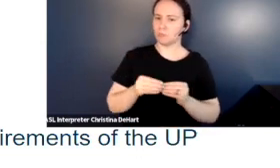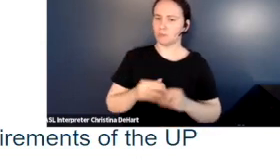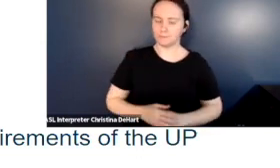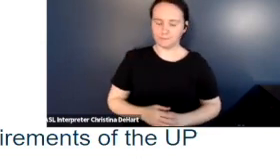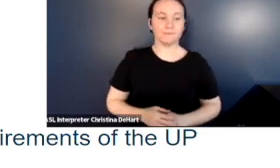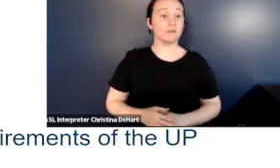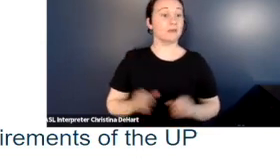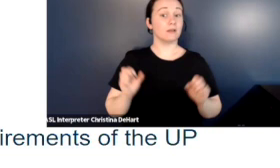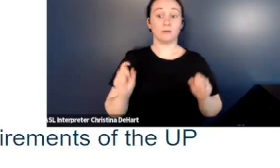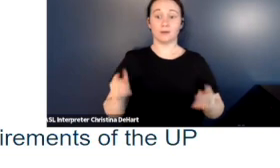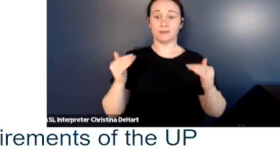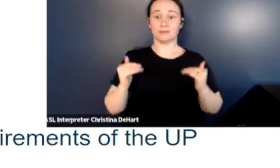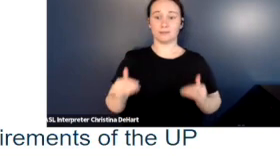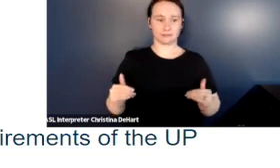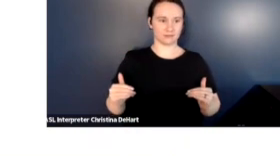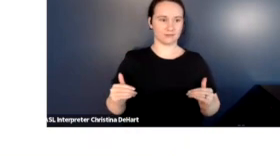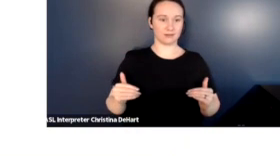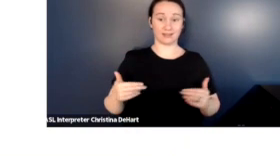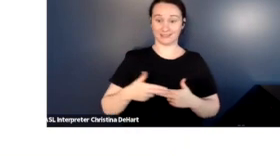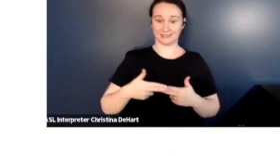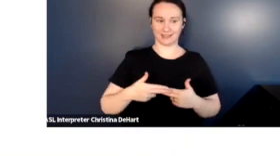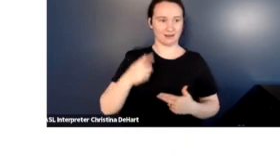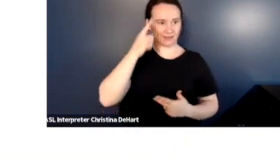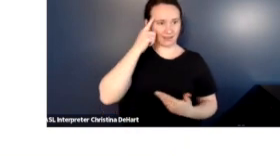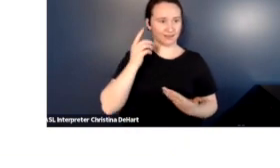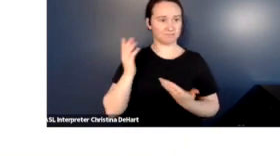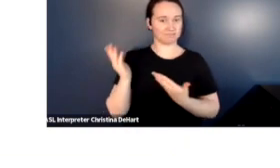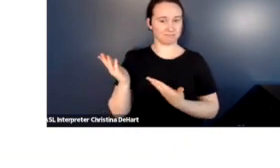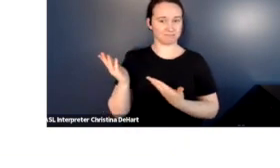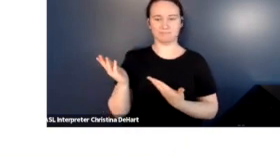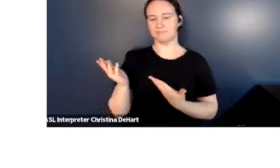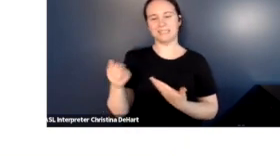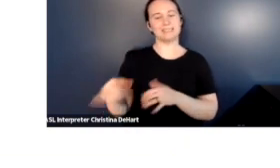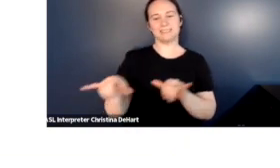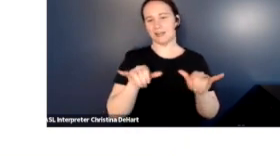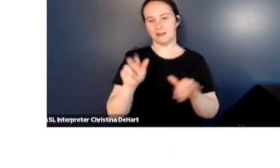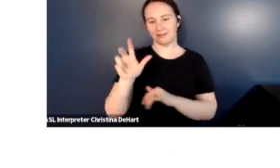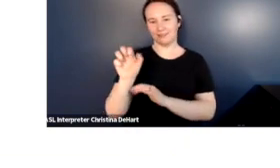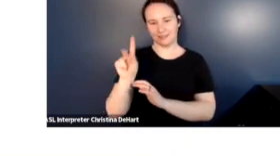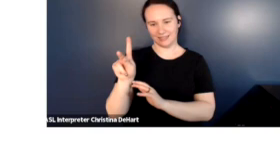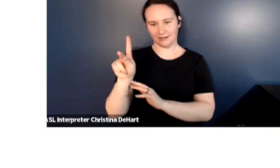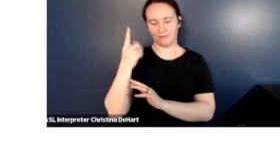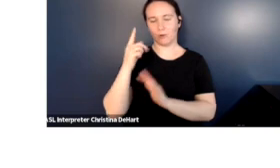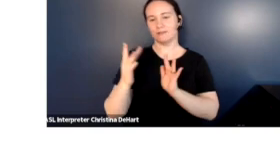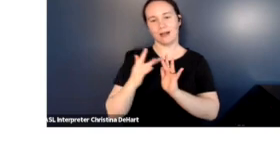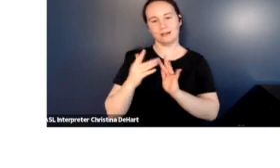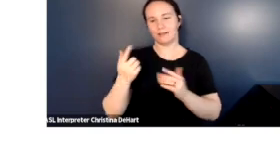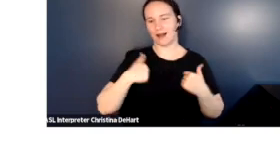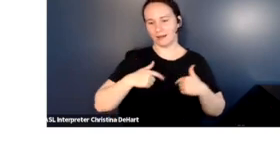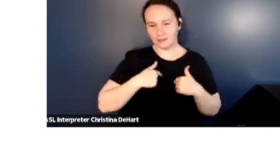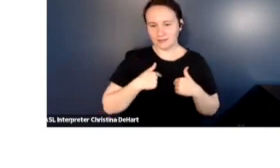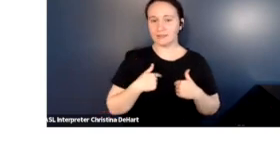Okay, I think we can go to the next slide, which I think is just our standard links for contacting us, and we